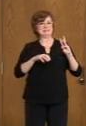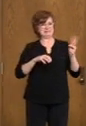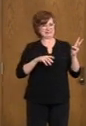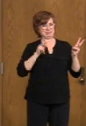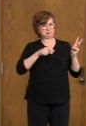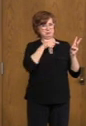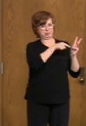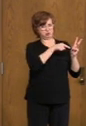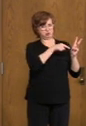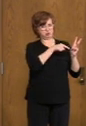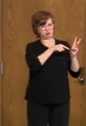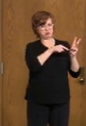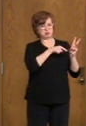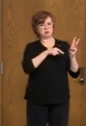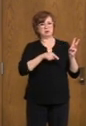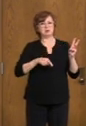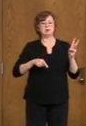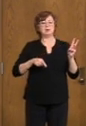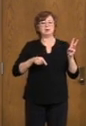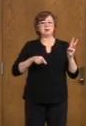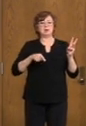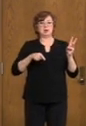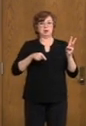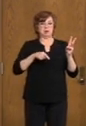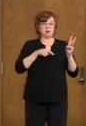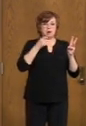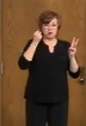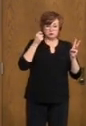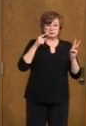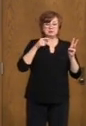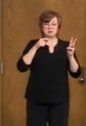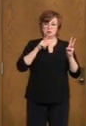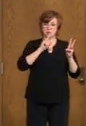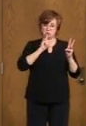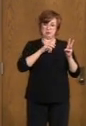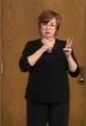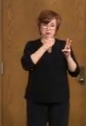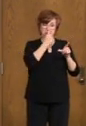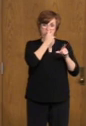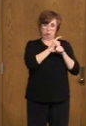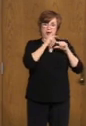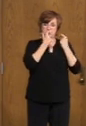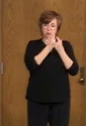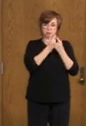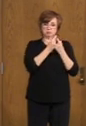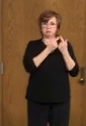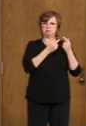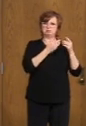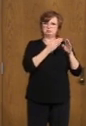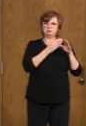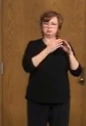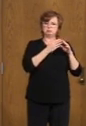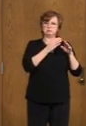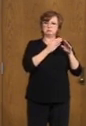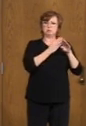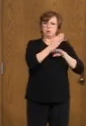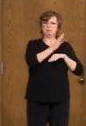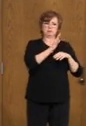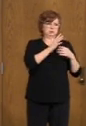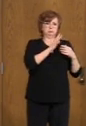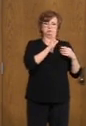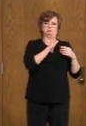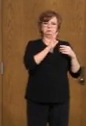side are in that phase one group. They just weren't in the group that was intended to be vaccinated that day. And like I said, our